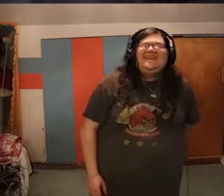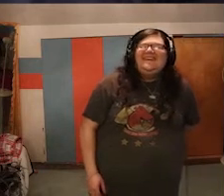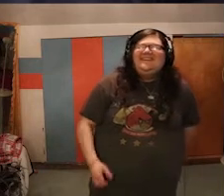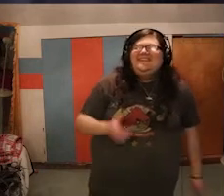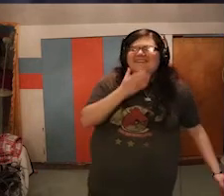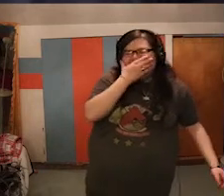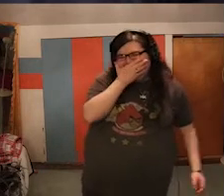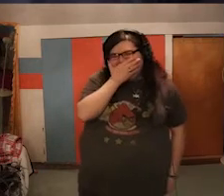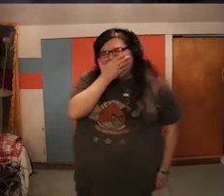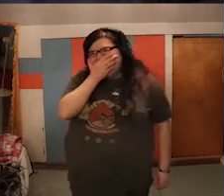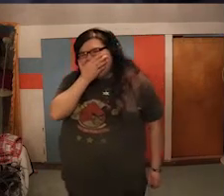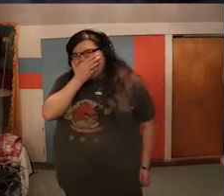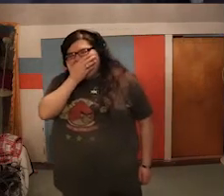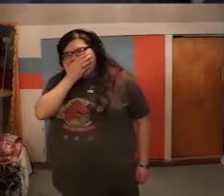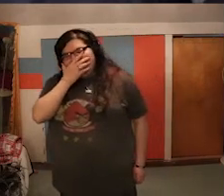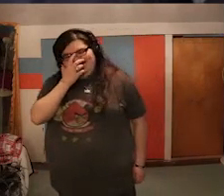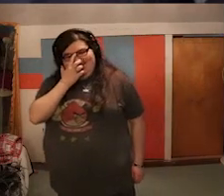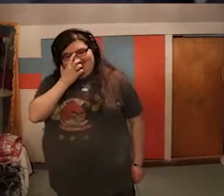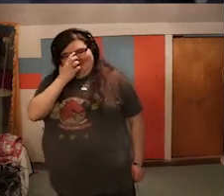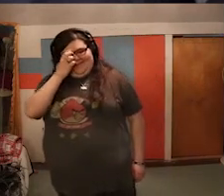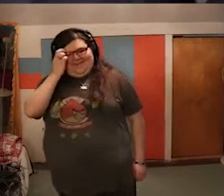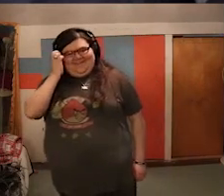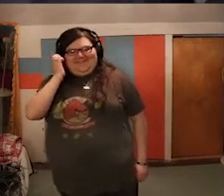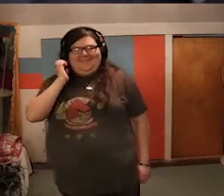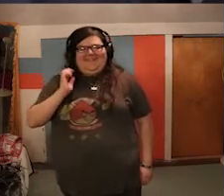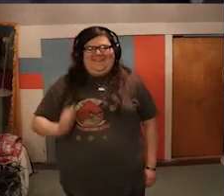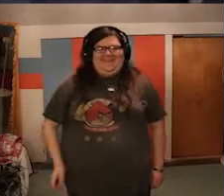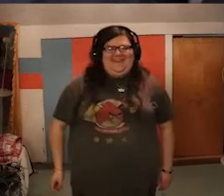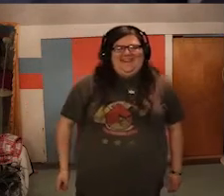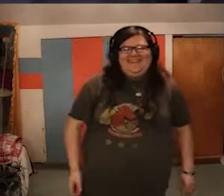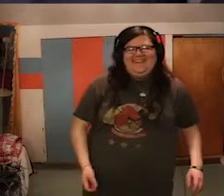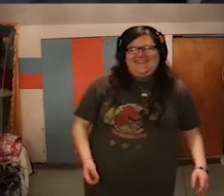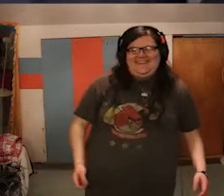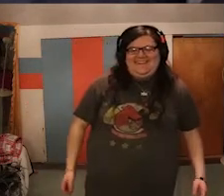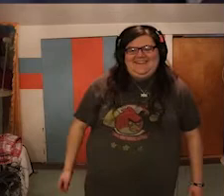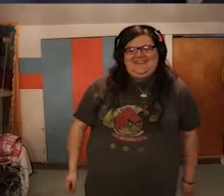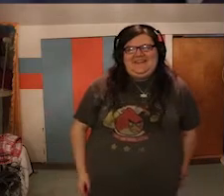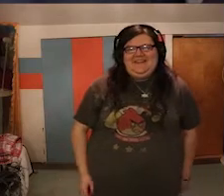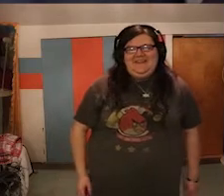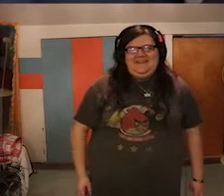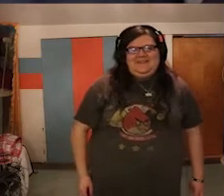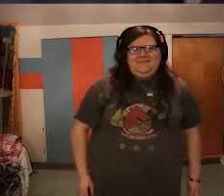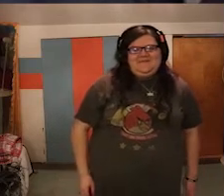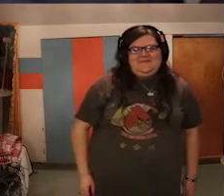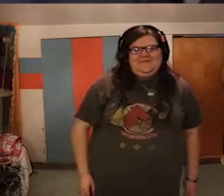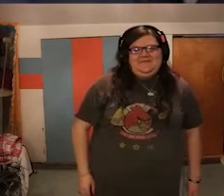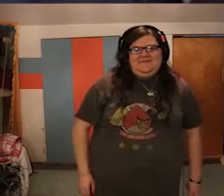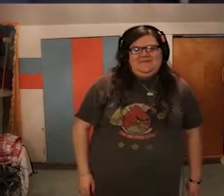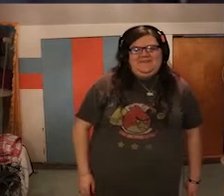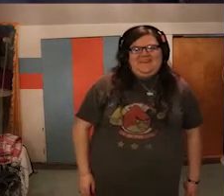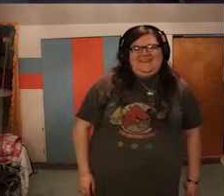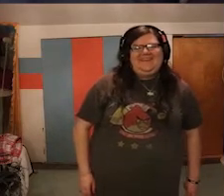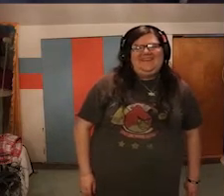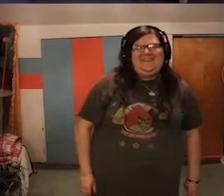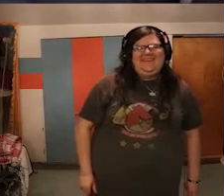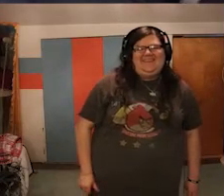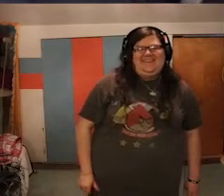I'll watch while I just relax. So if you could carry me over there, because I'm not carrying you, you're gonna kick me in the balls